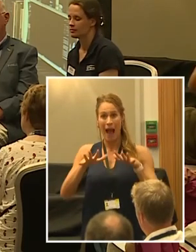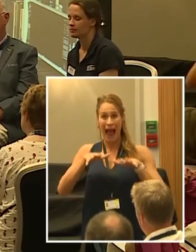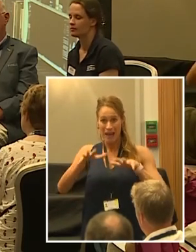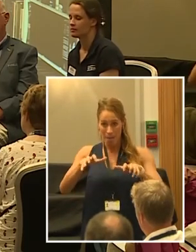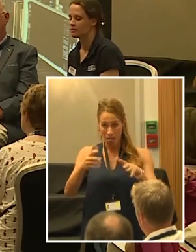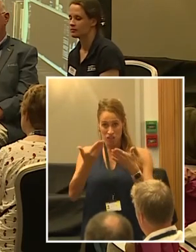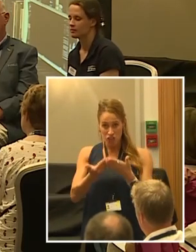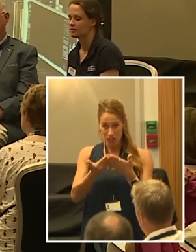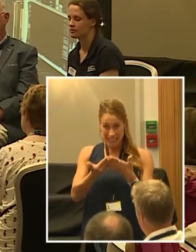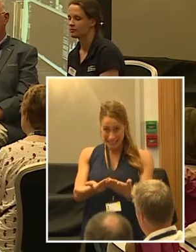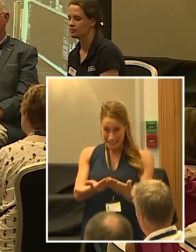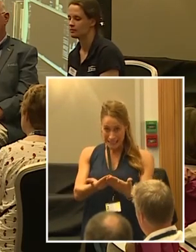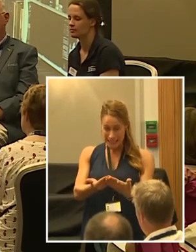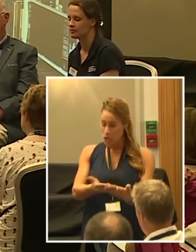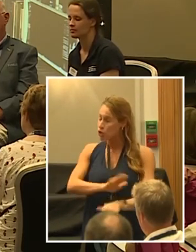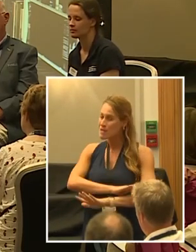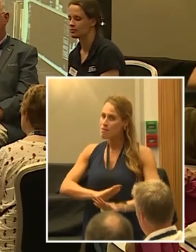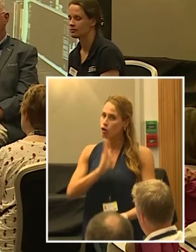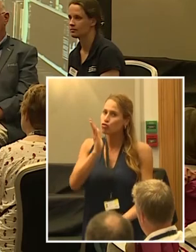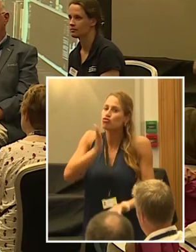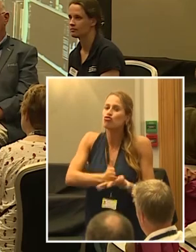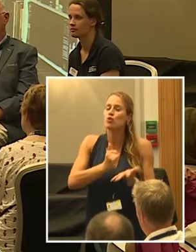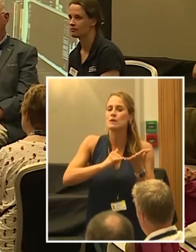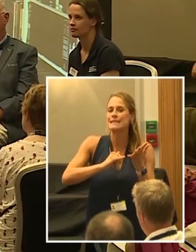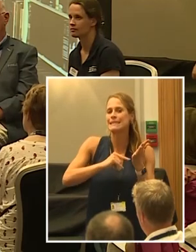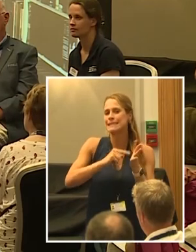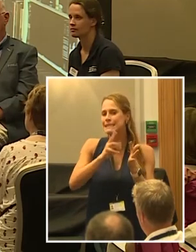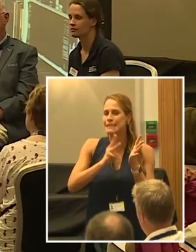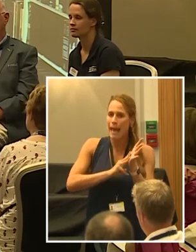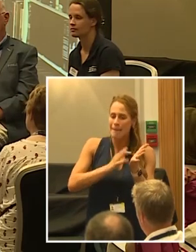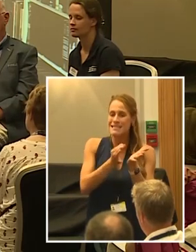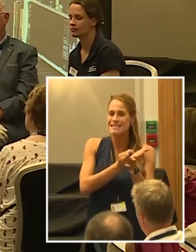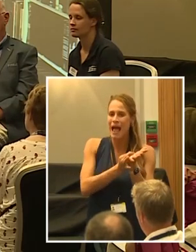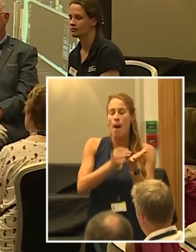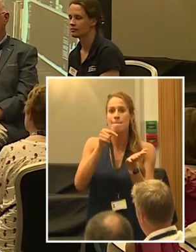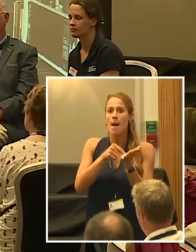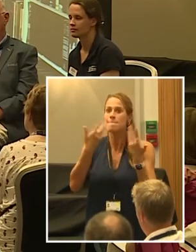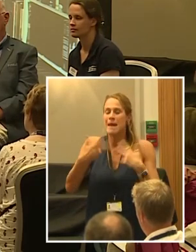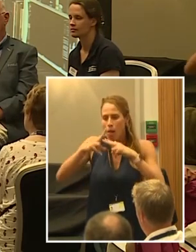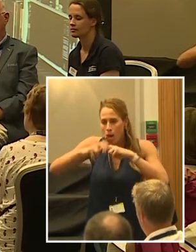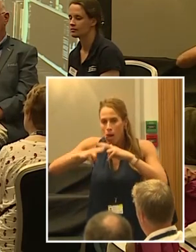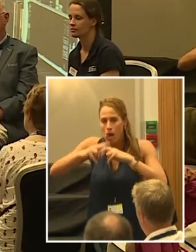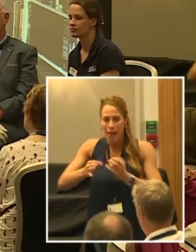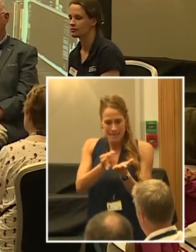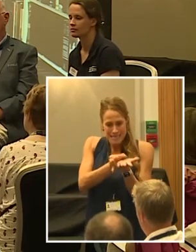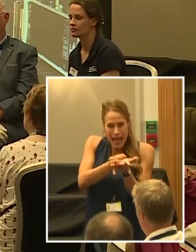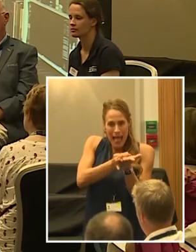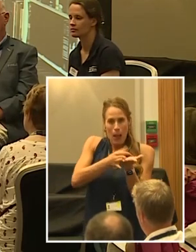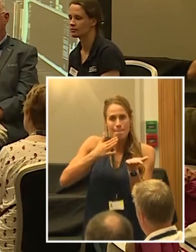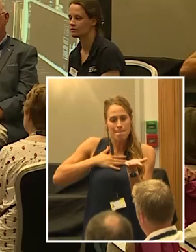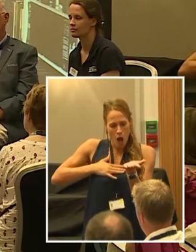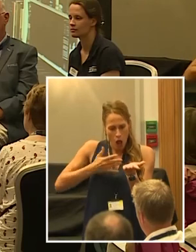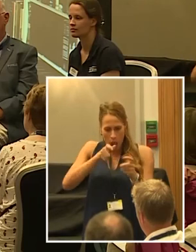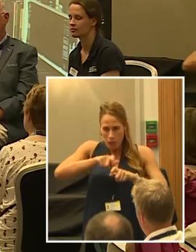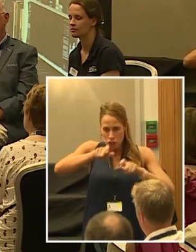studies. So it's not true stem cells, but it's a better understanding of the cell biology and a